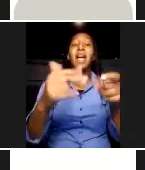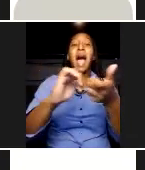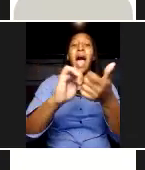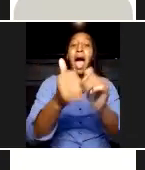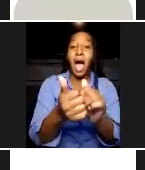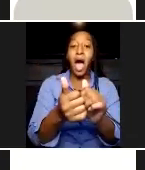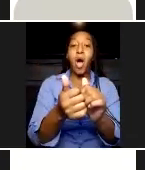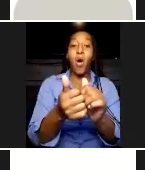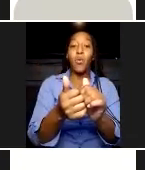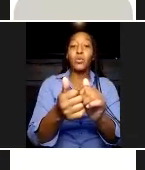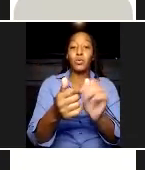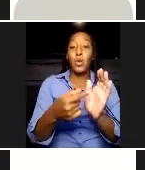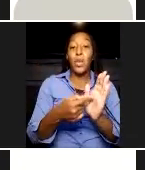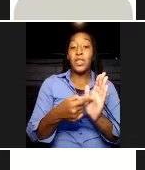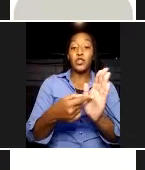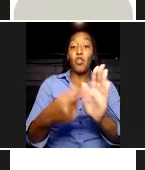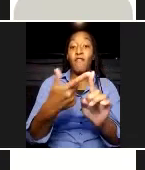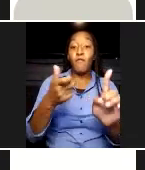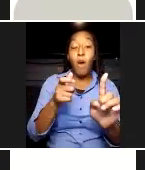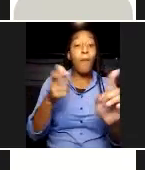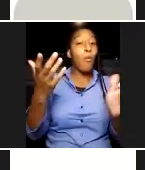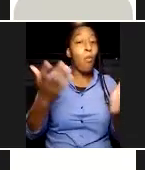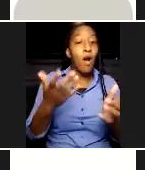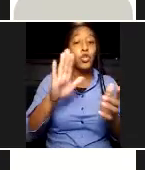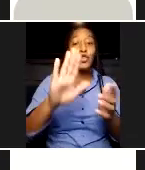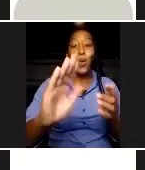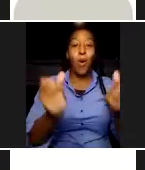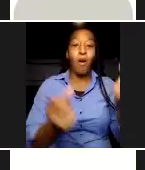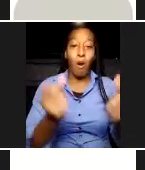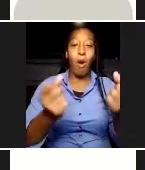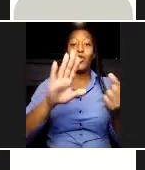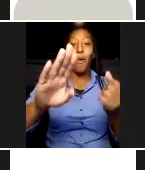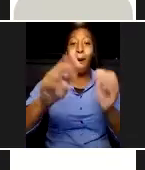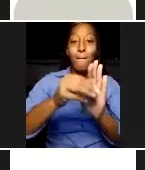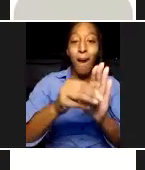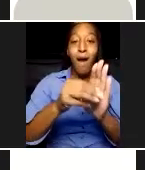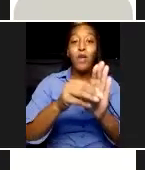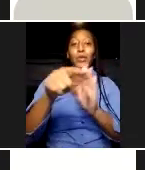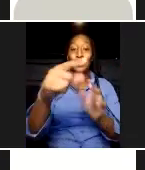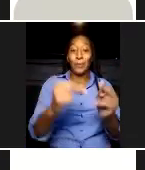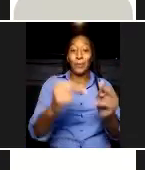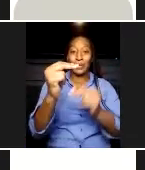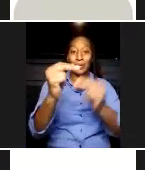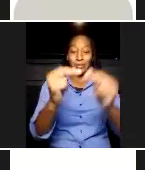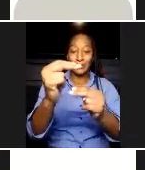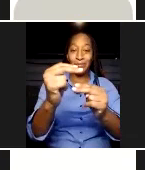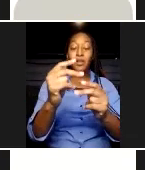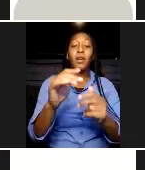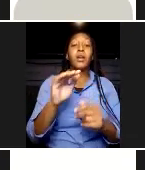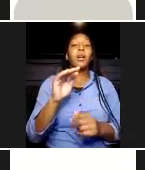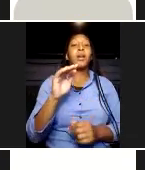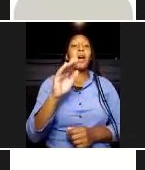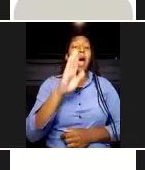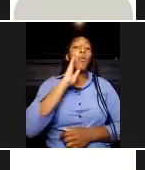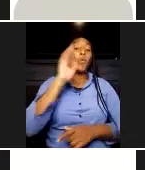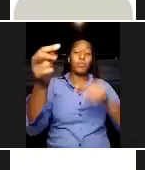Um, I'll go back and add to this right here that when you send me your items for the bonus,